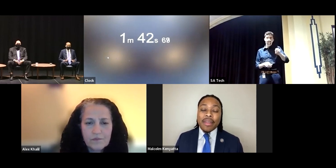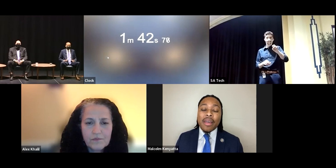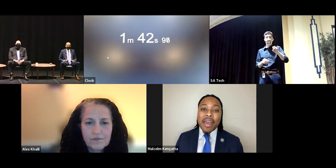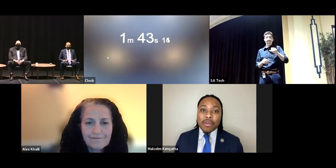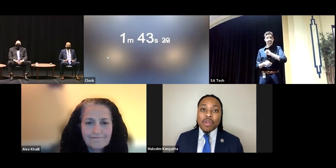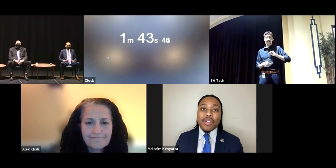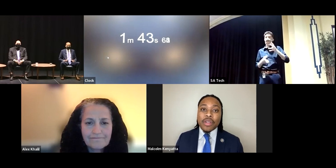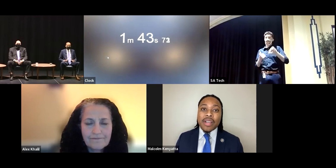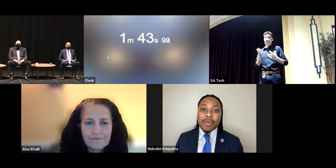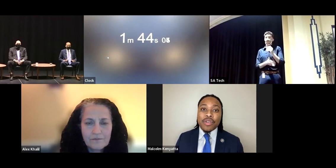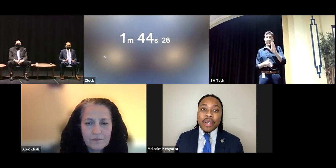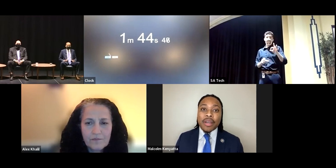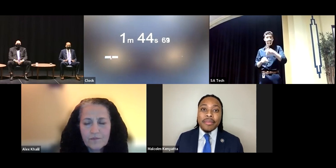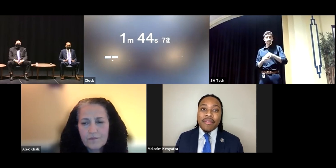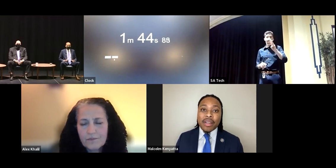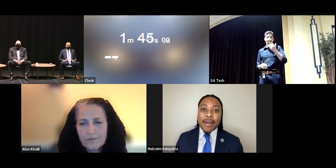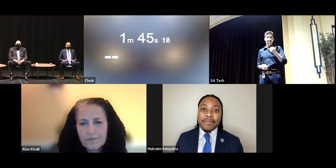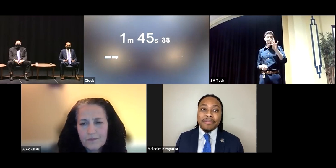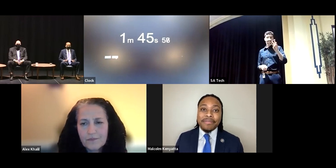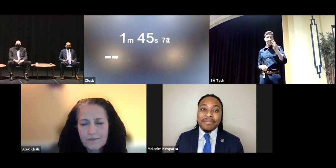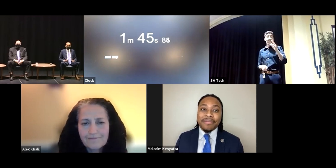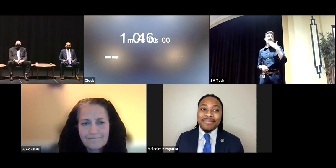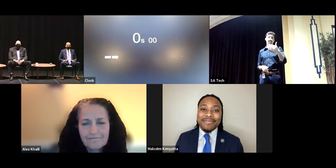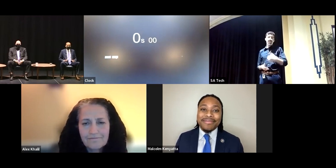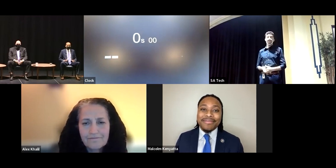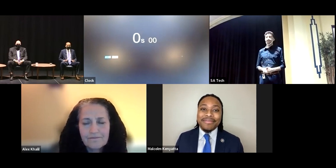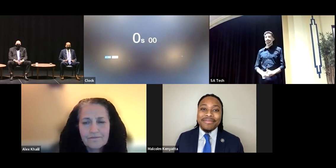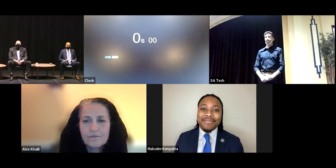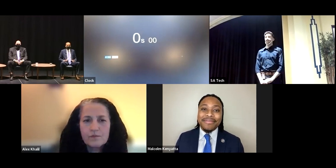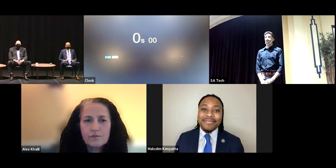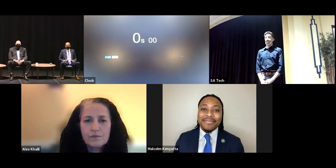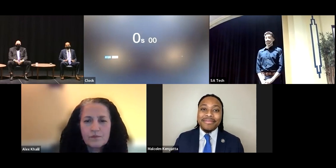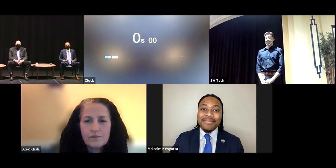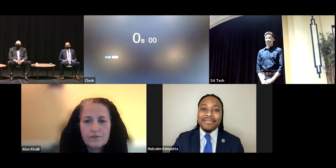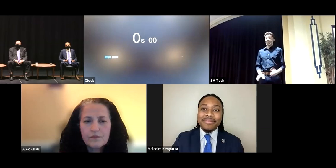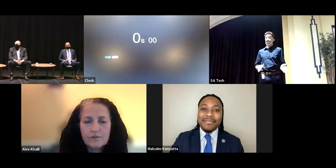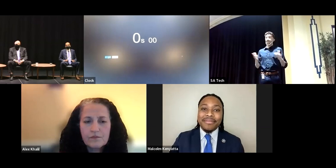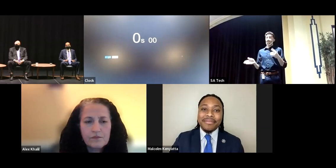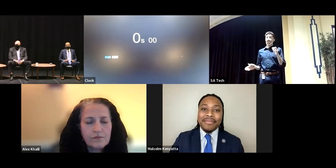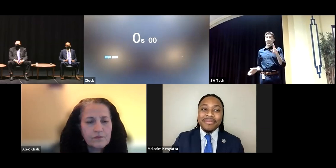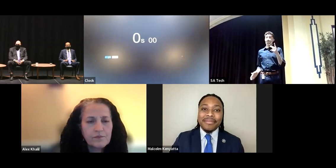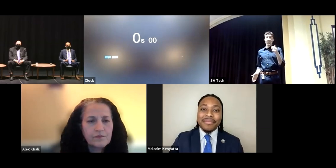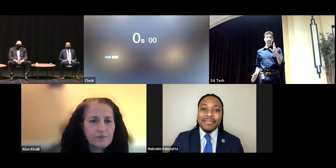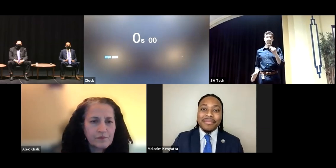17th. Thank you so much for this opportunity. Have a good day. Thank you. Mr. Eric Earhart.